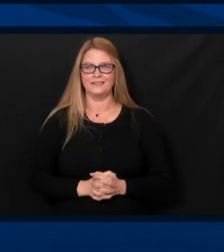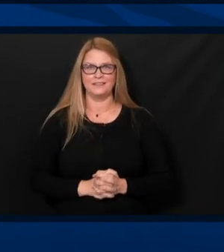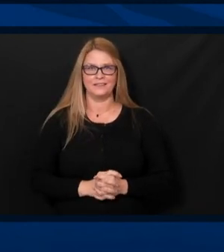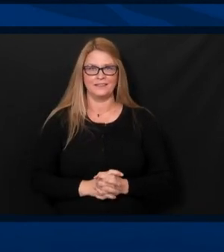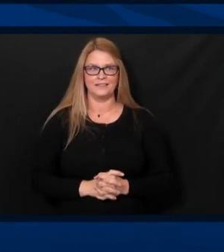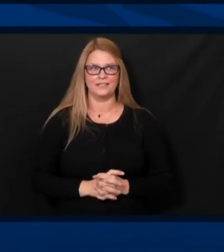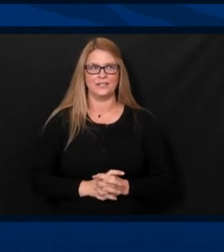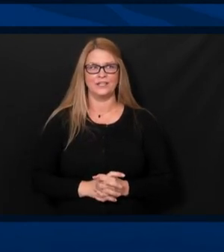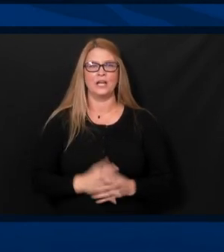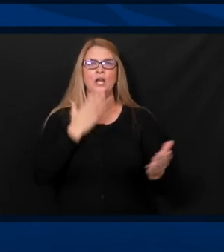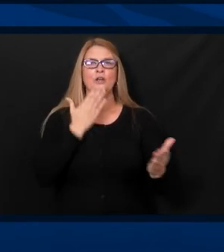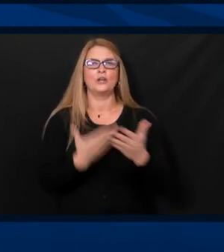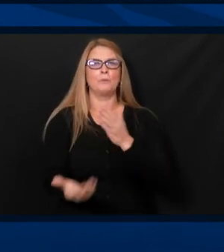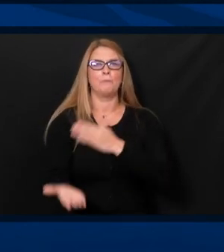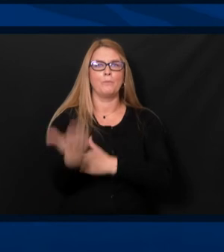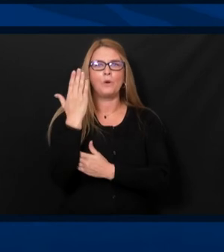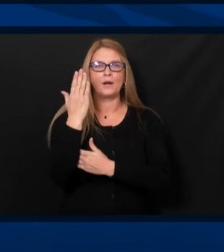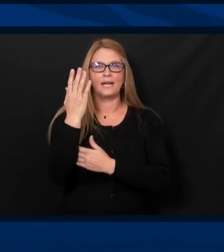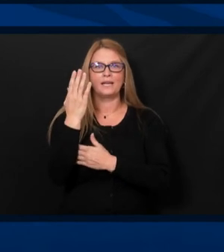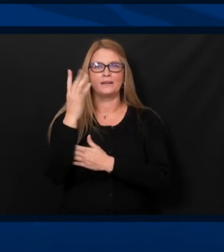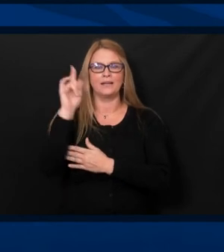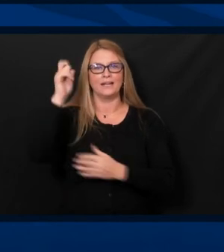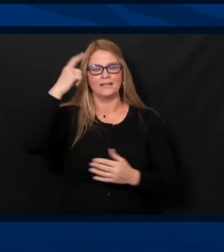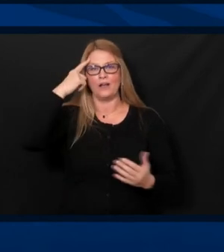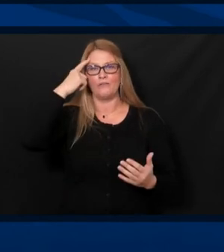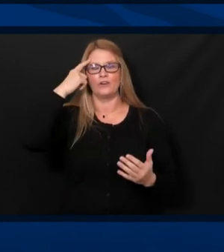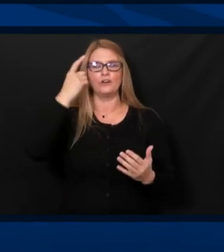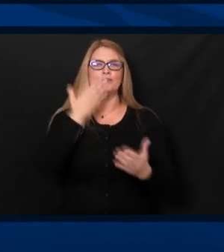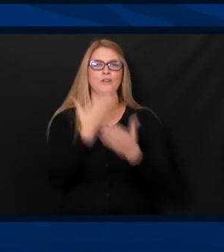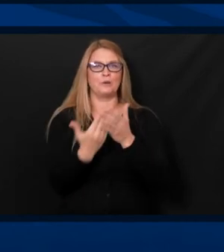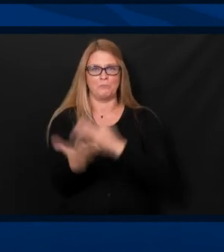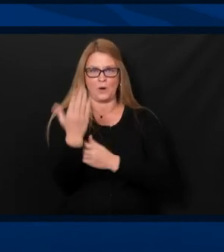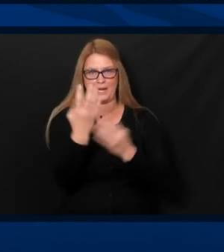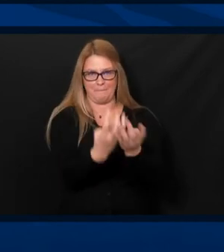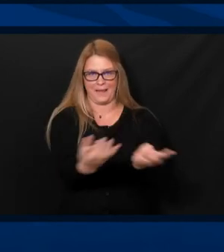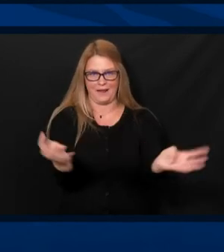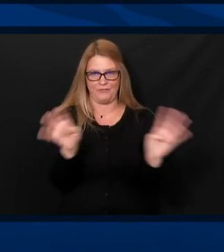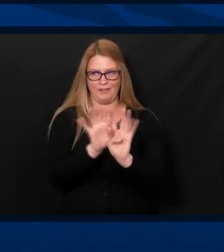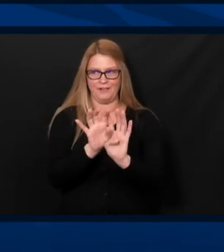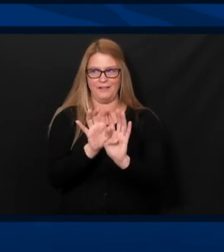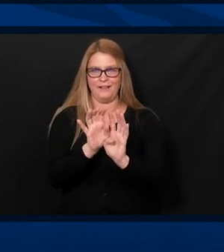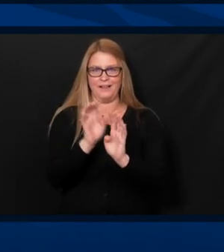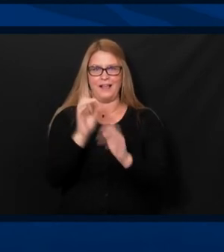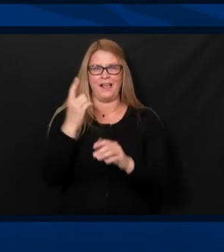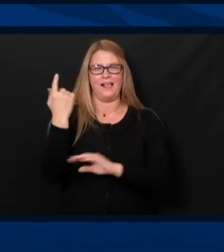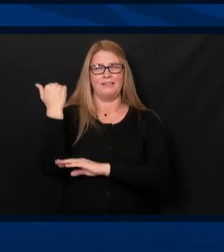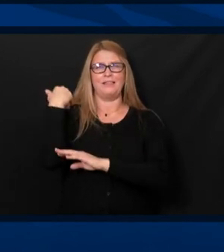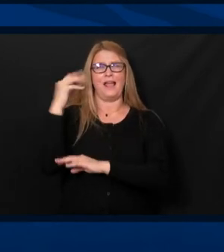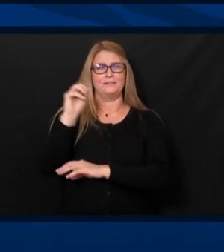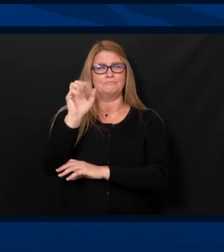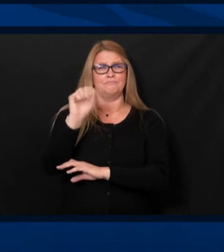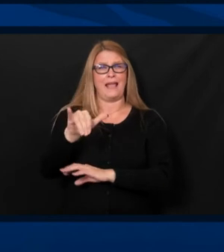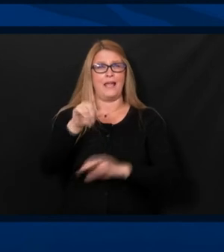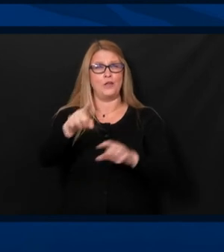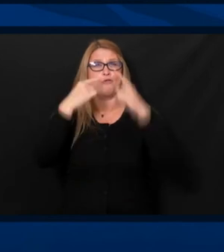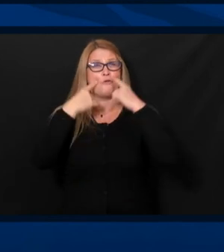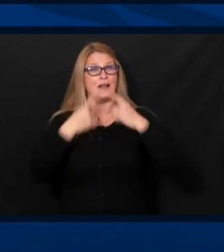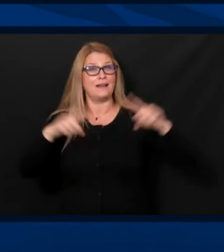Good morning, Governor. Good morning, panel. Governor, last May you announced a comeback plan,